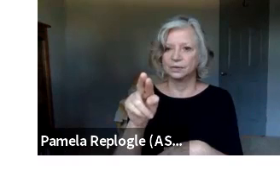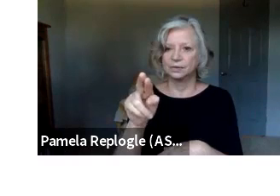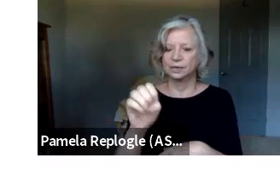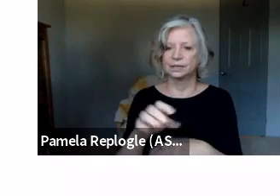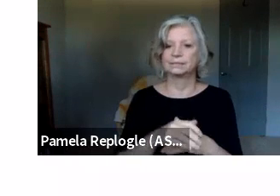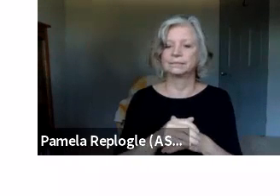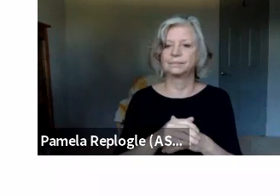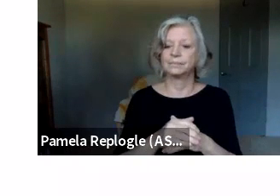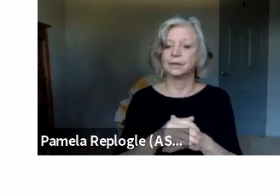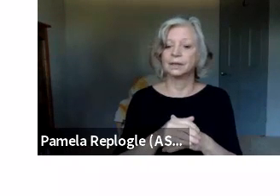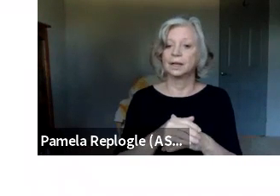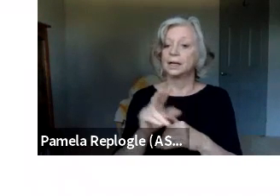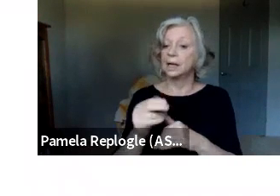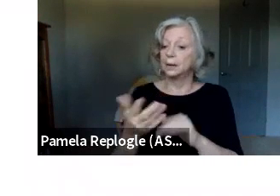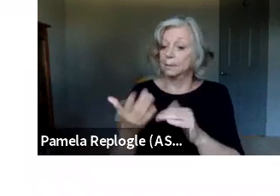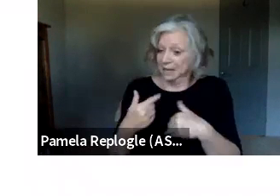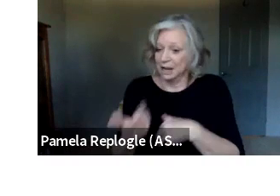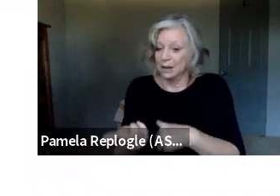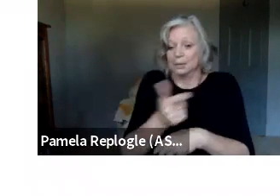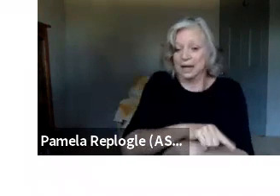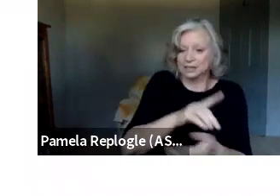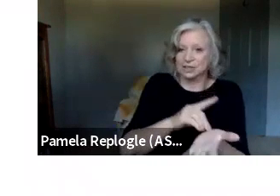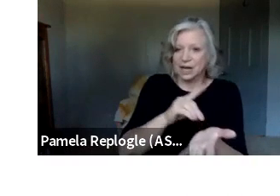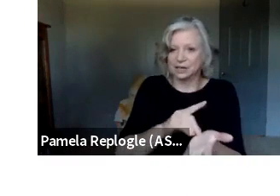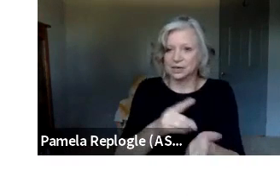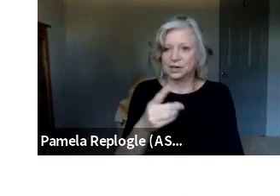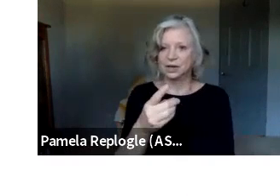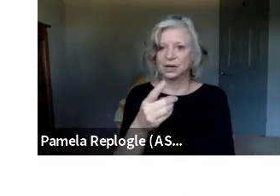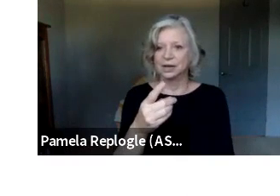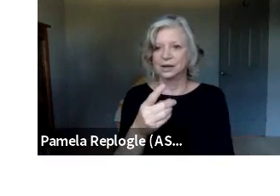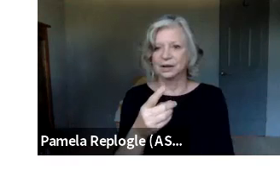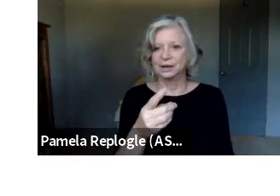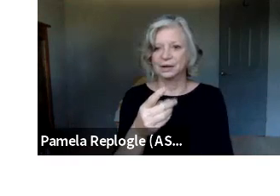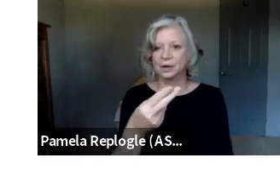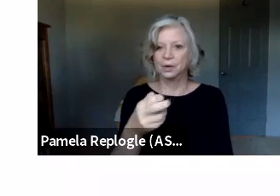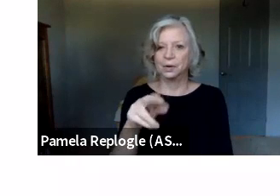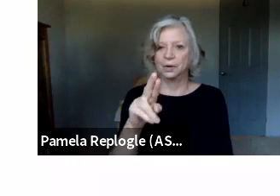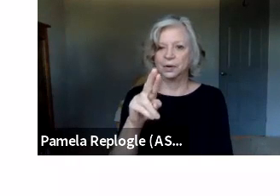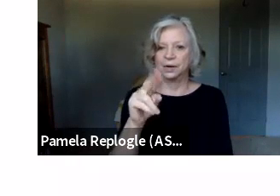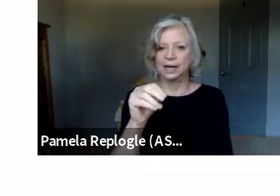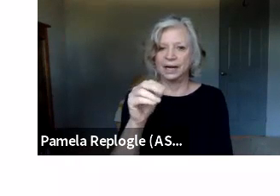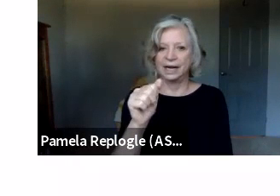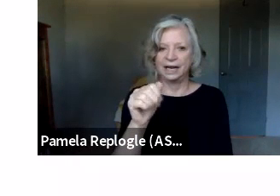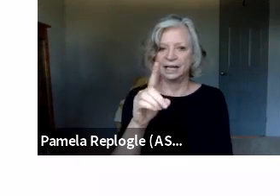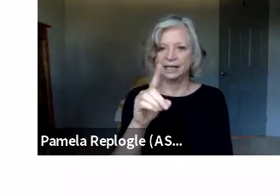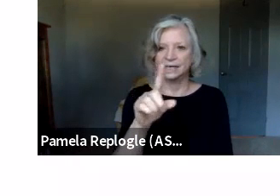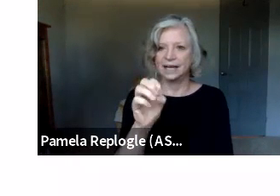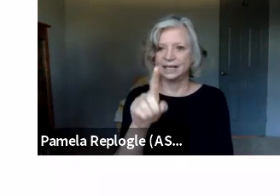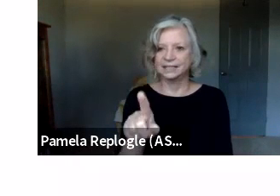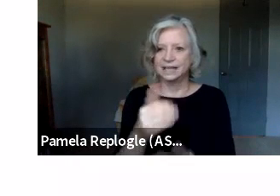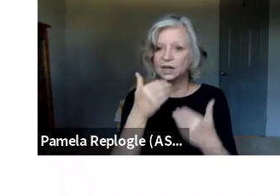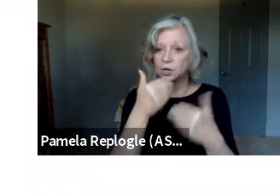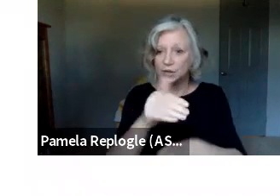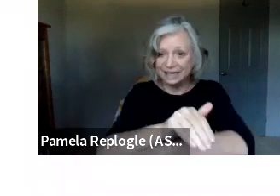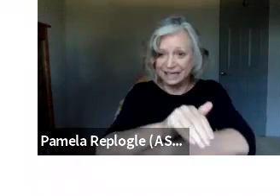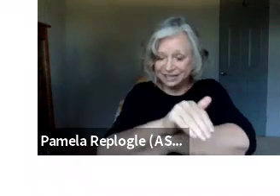to Dr. Lisa Hernandez to talk us through Beyond the Blueprint. Welcome, Dr. Hernandez. Good evening.